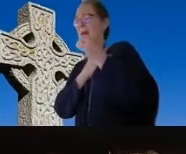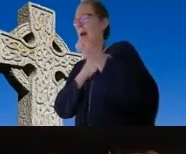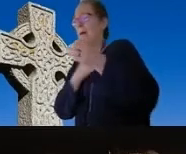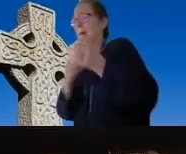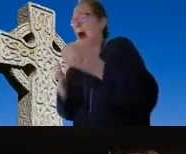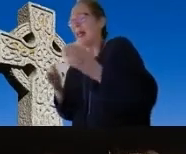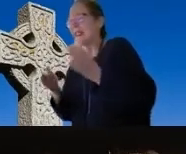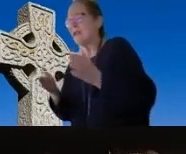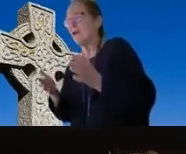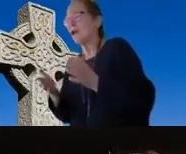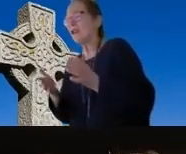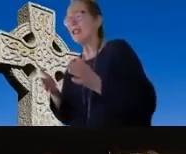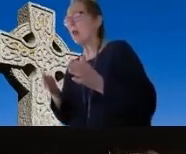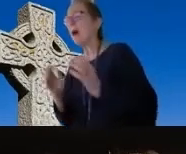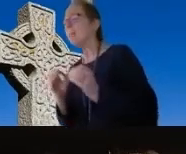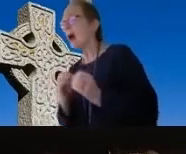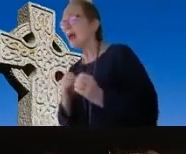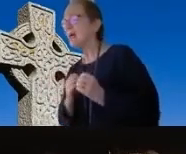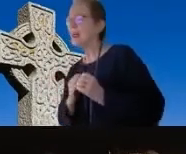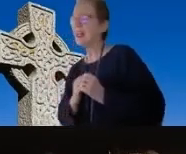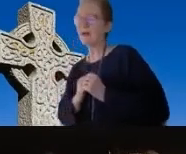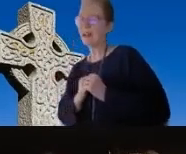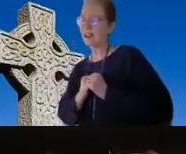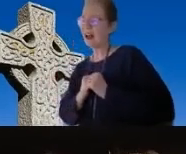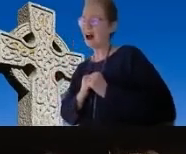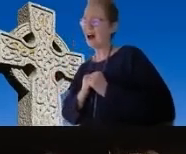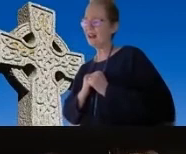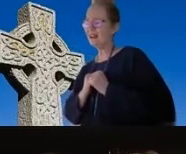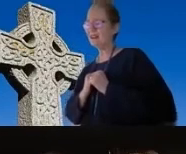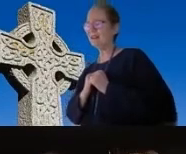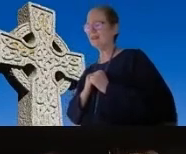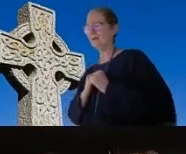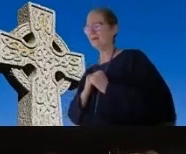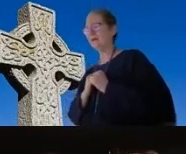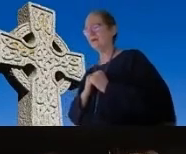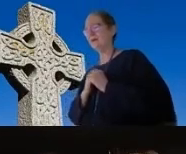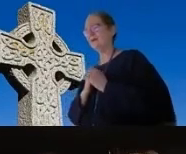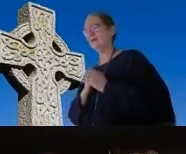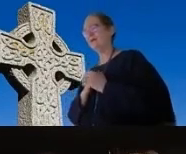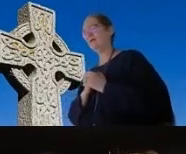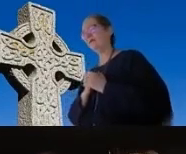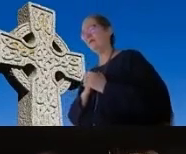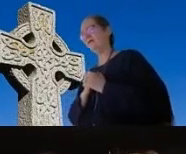Maroon. My little fox club, my beloved son.